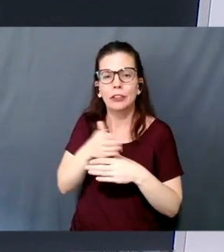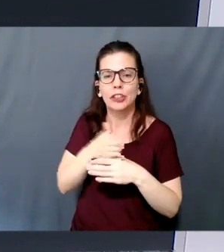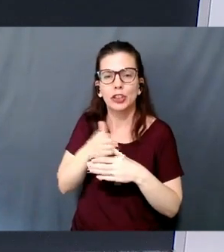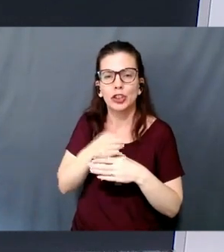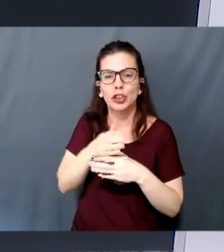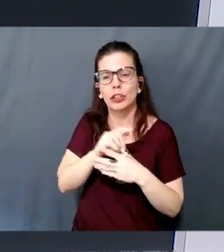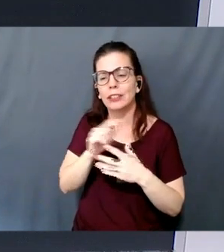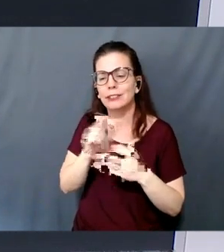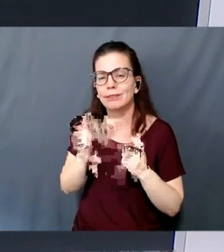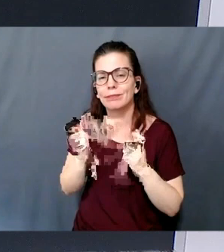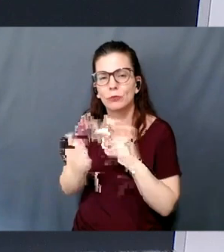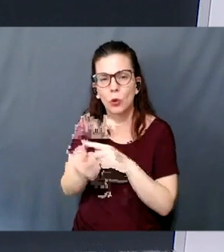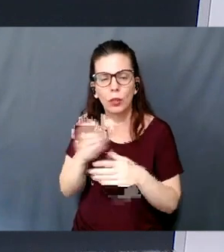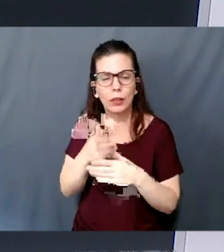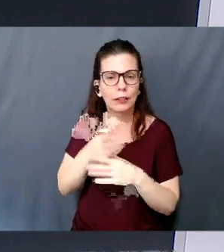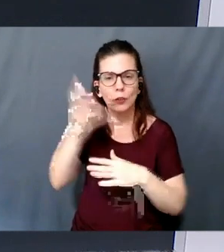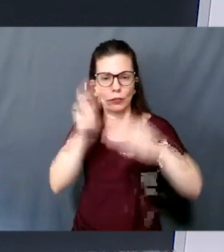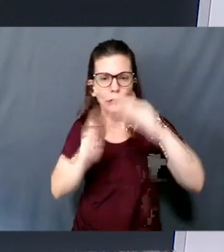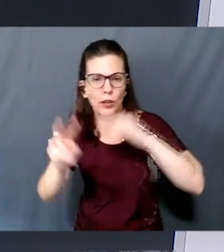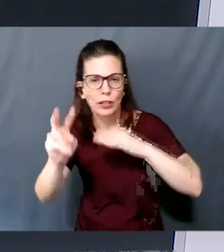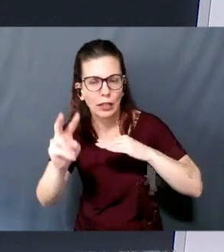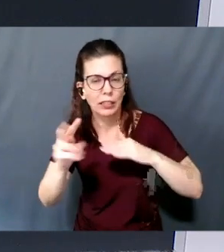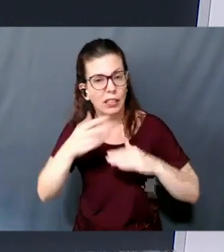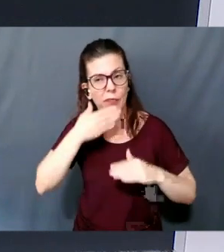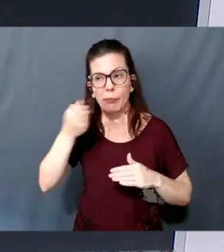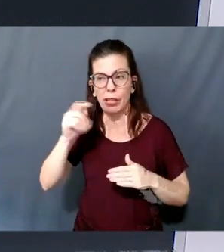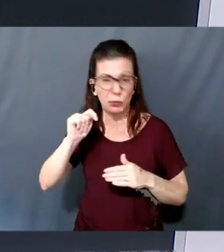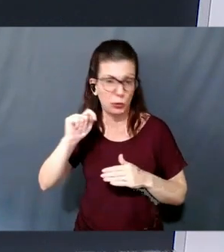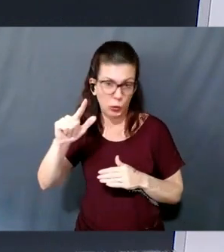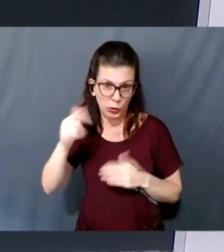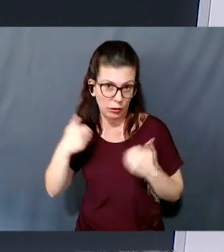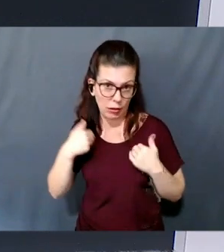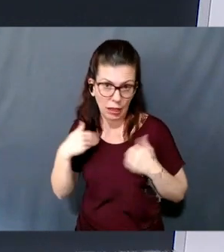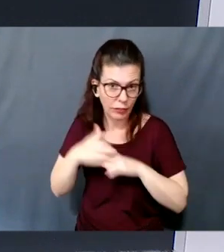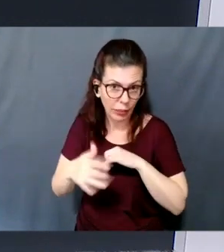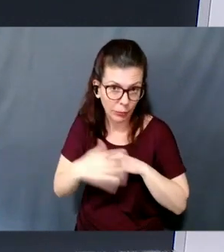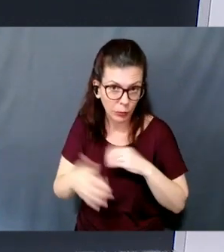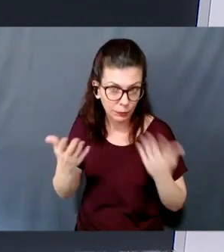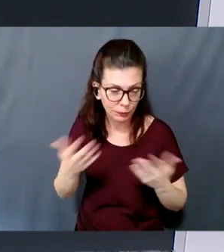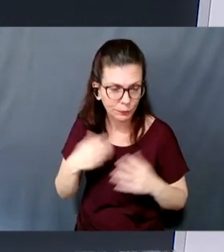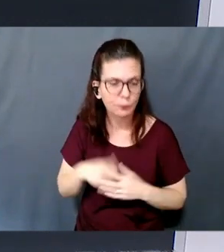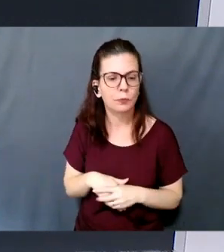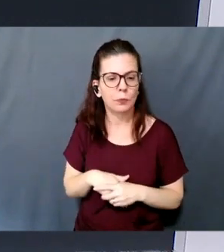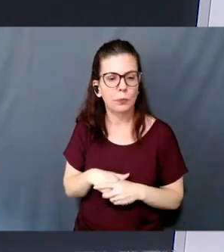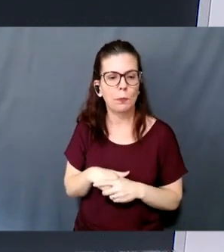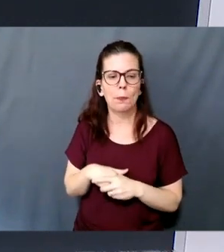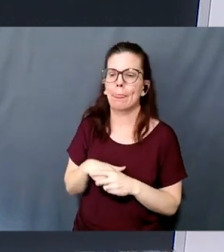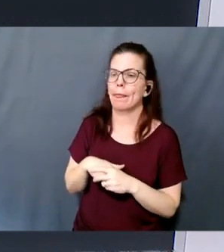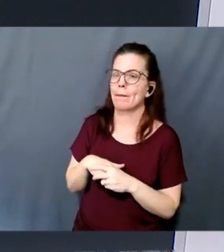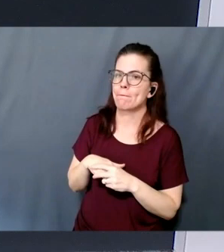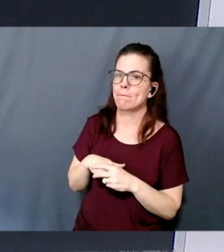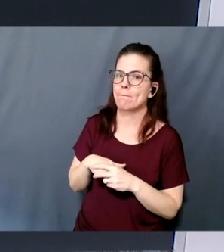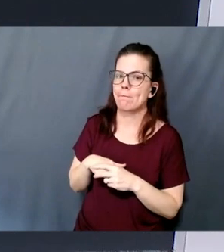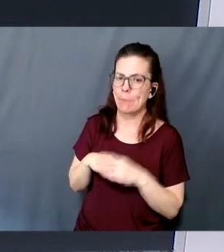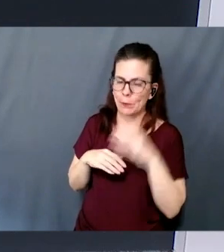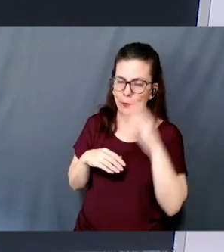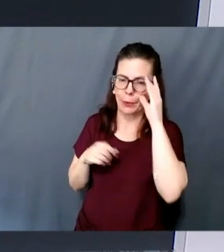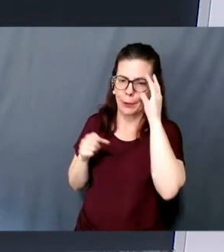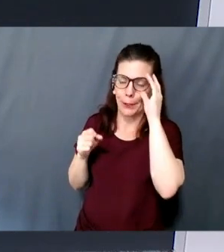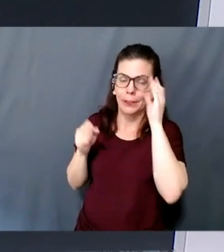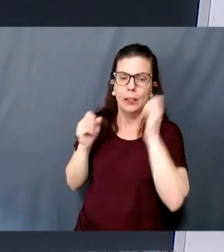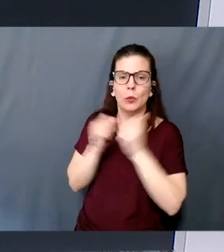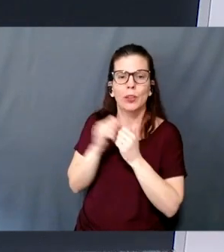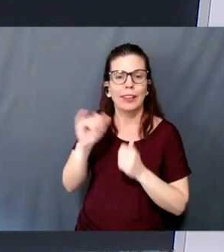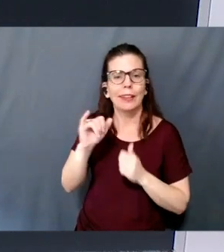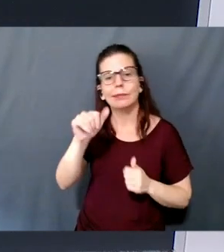And that's the best tool that they really have available in today's marketplace. Yeah. With something like Amazon SageMaker